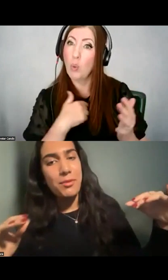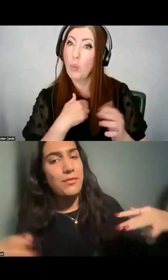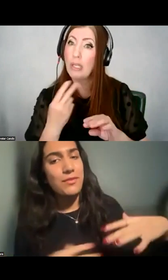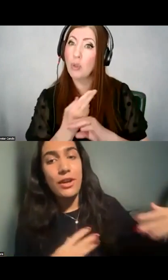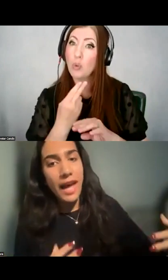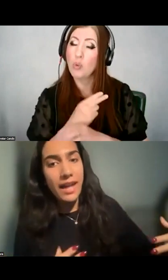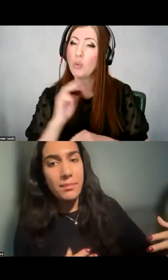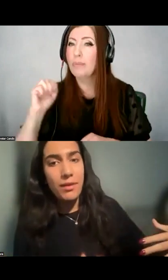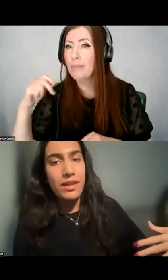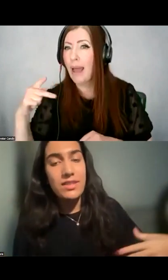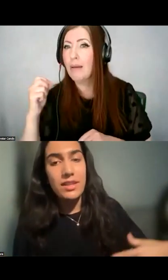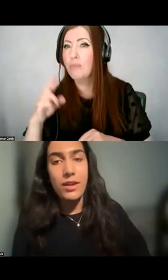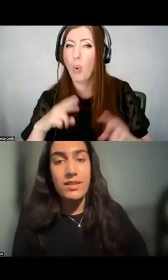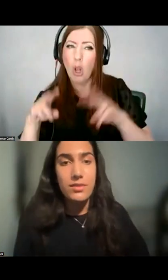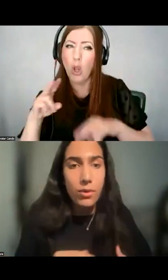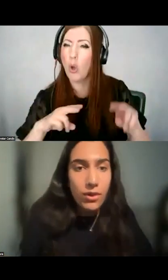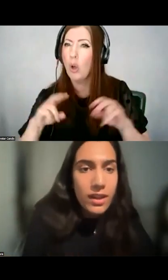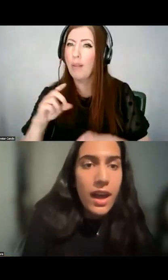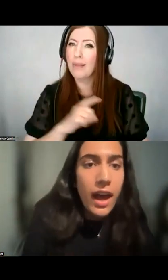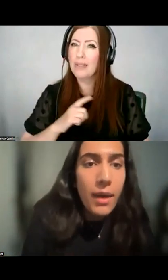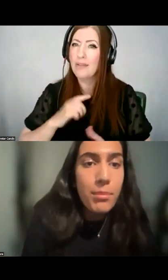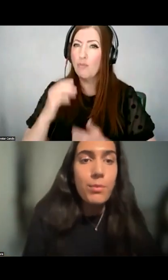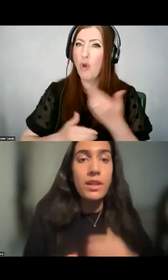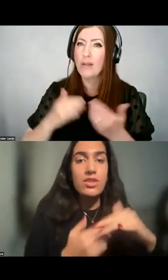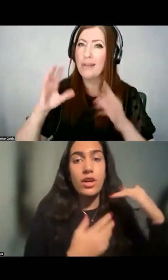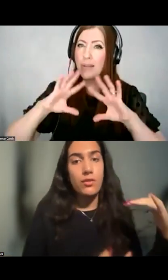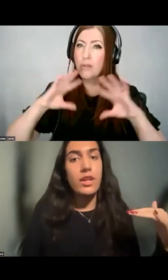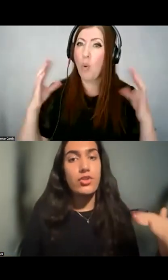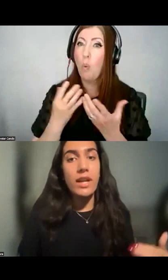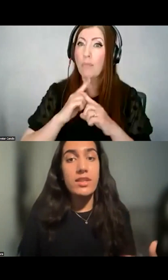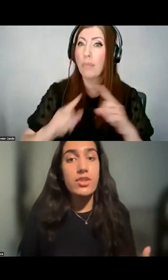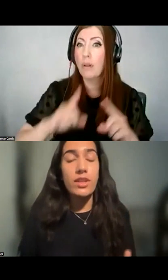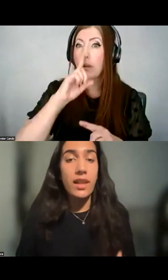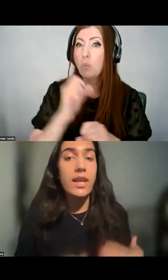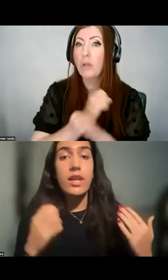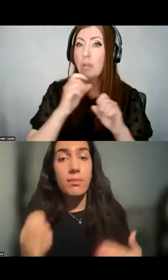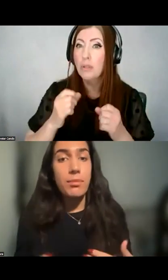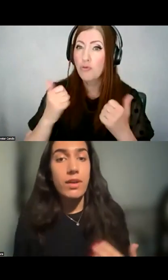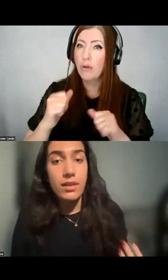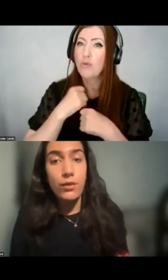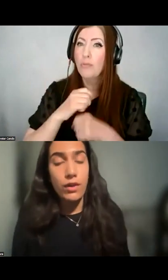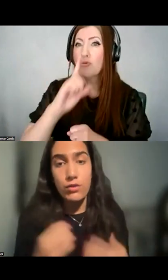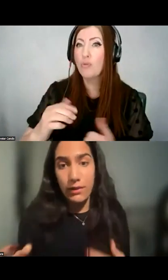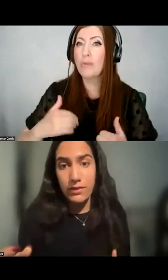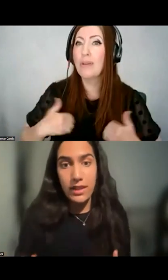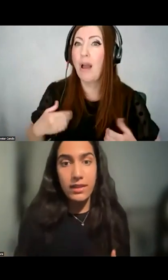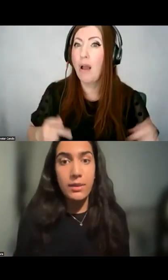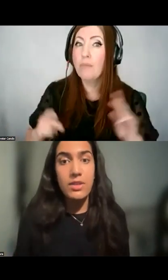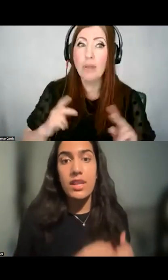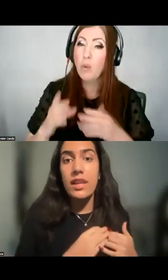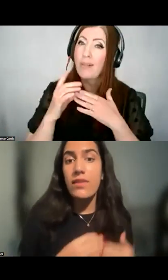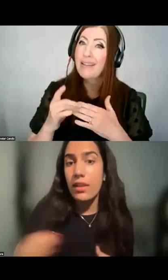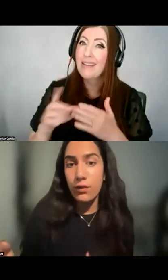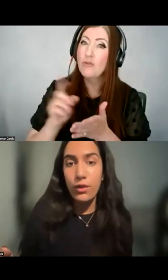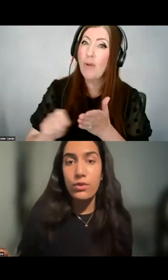map or look at the legislative process as a whole, but really start to finish, trying to ensure that like young people are at the forefront of drafting that language,